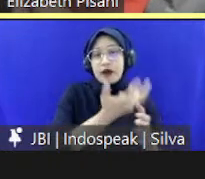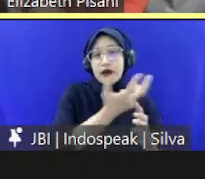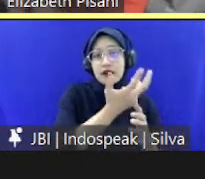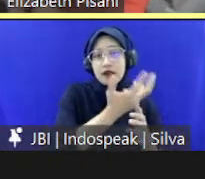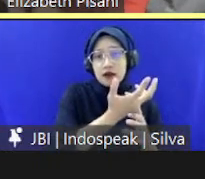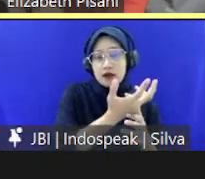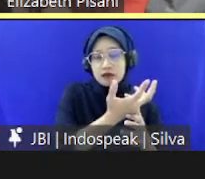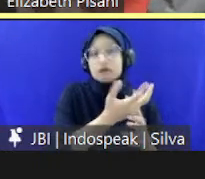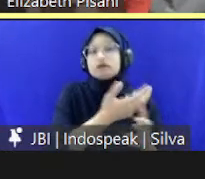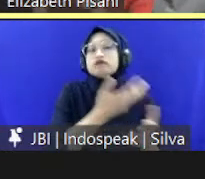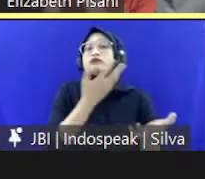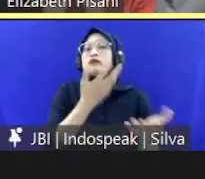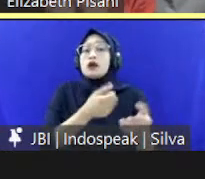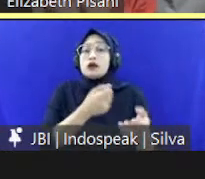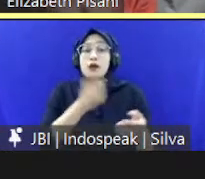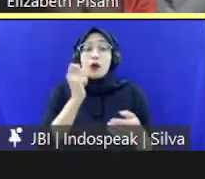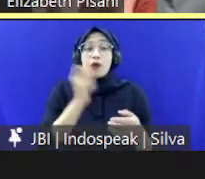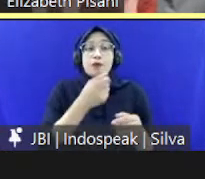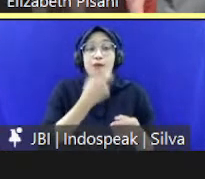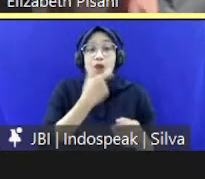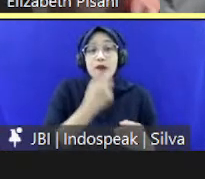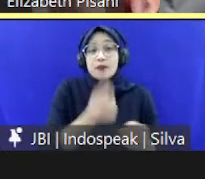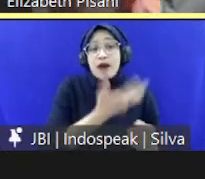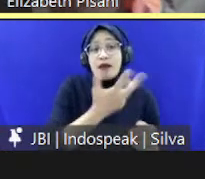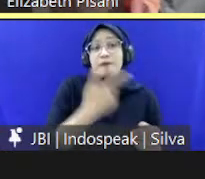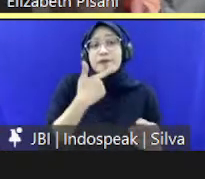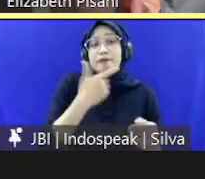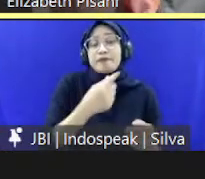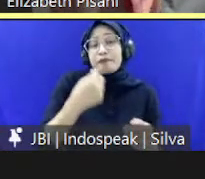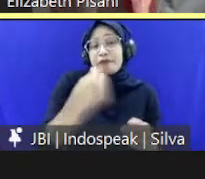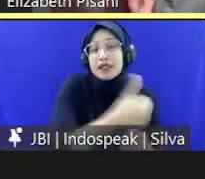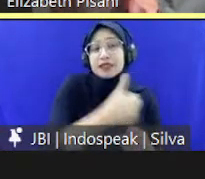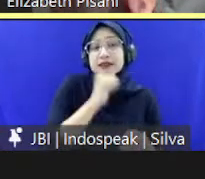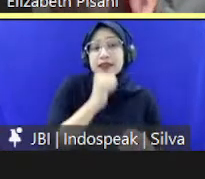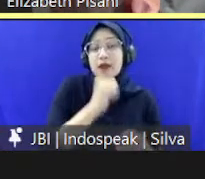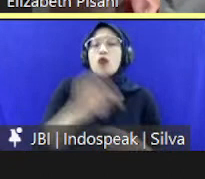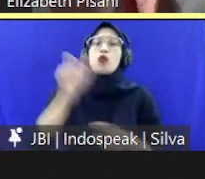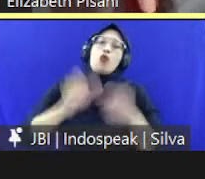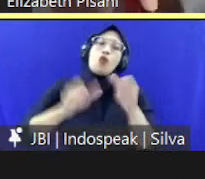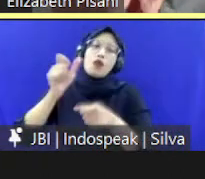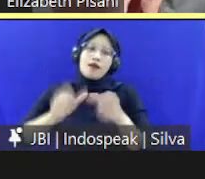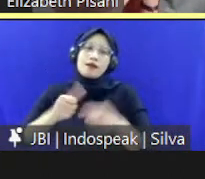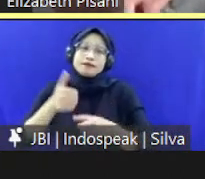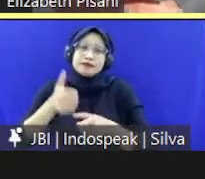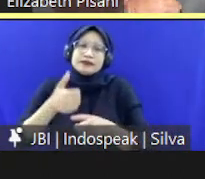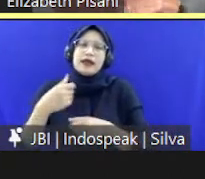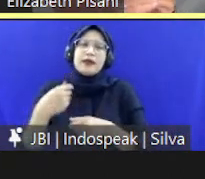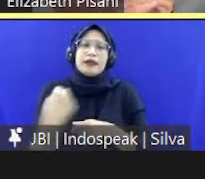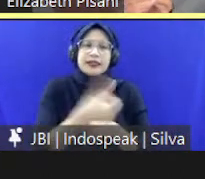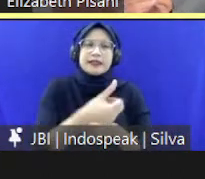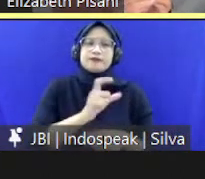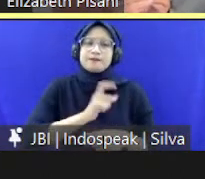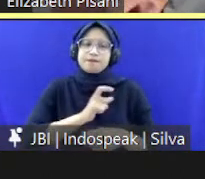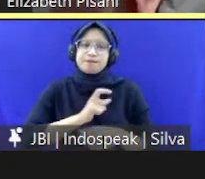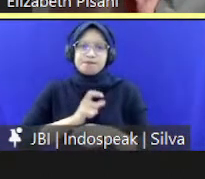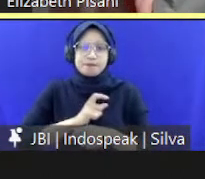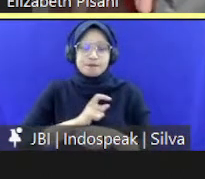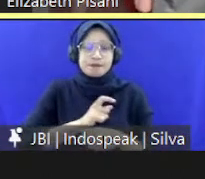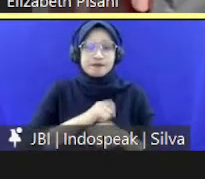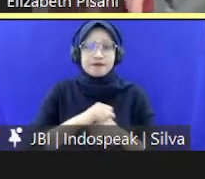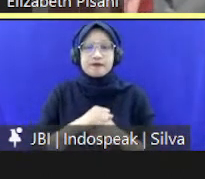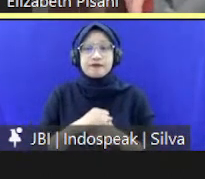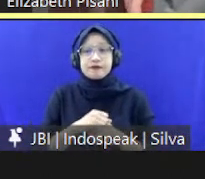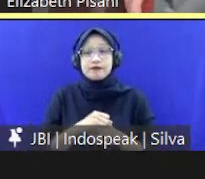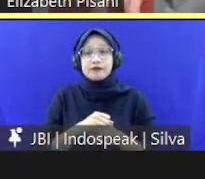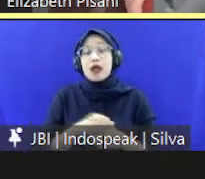who can afford it. And that means that the public sector must be providing for those who can't afford it. And that means